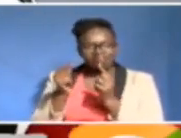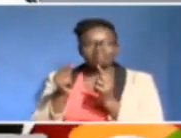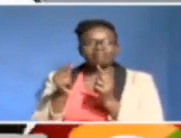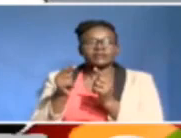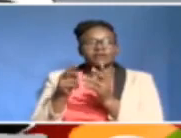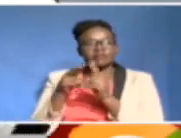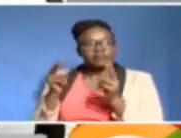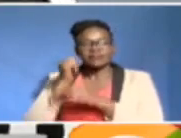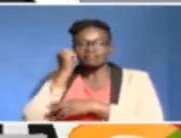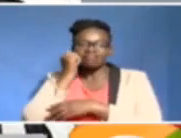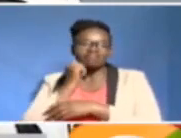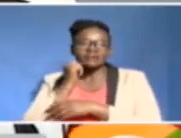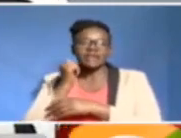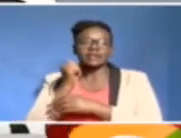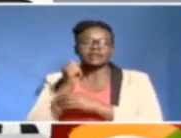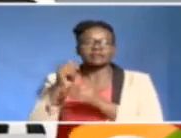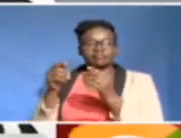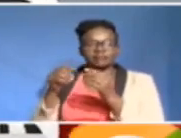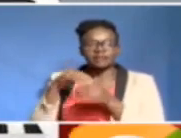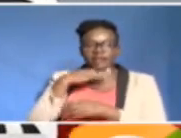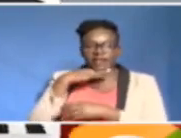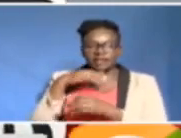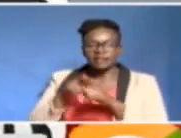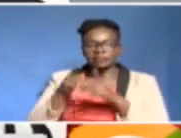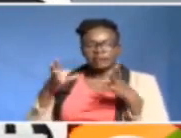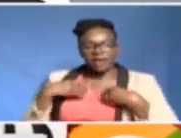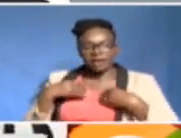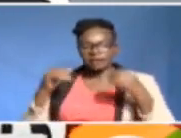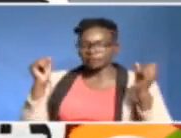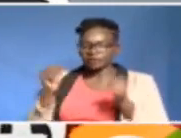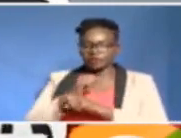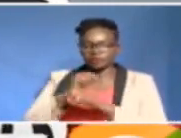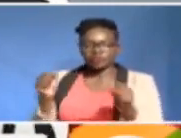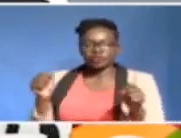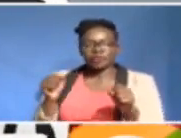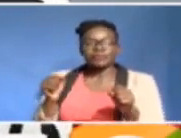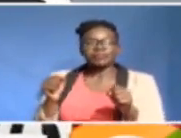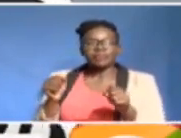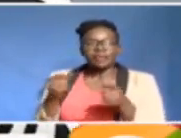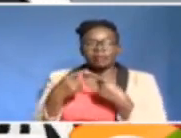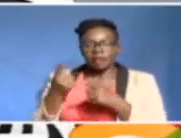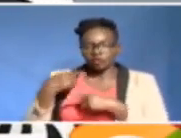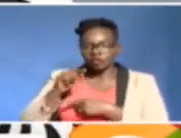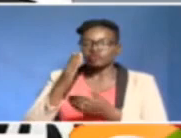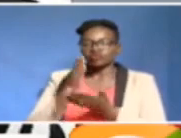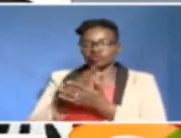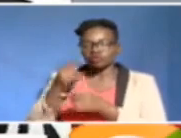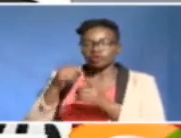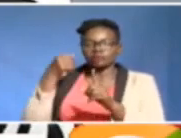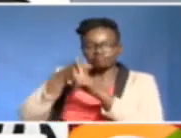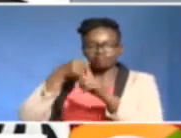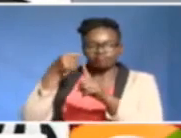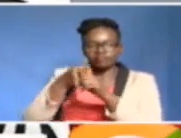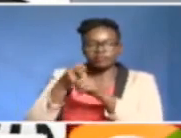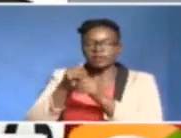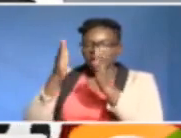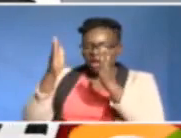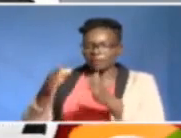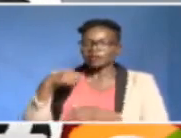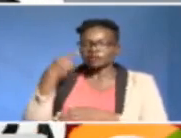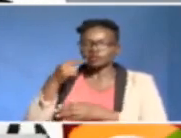most inexcusable and unacceptable. And of course we will be pushing for whoever it is